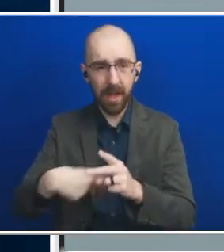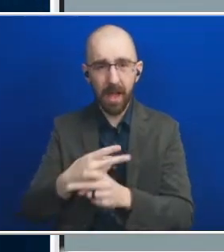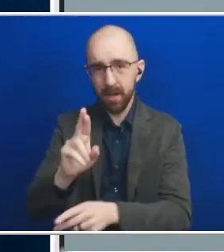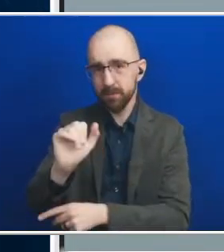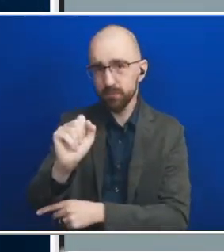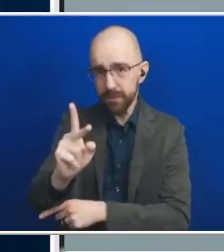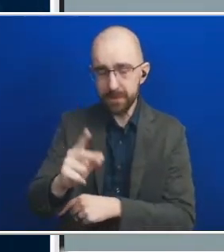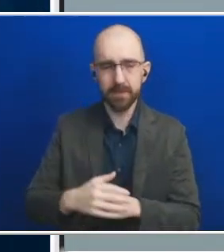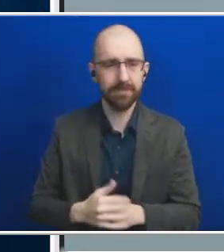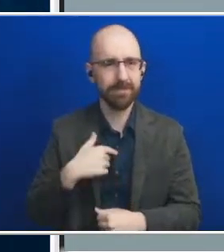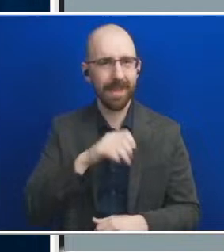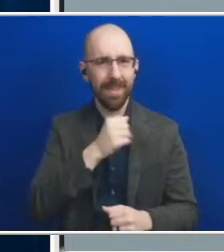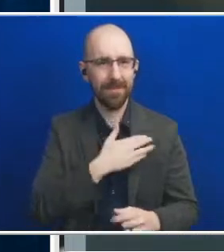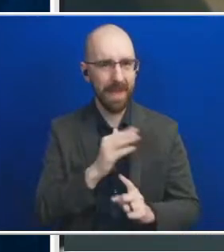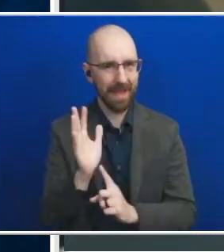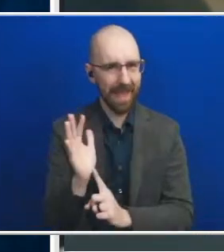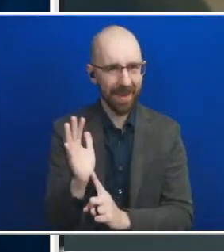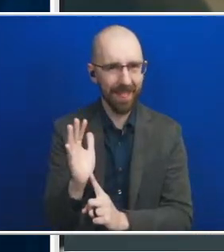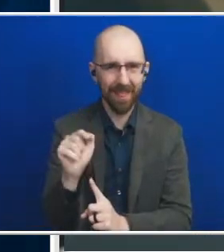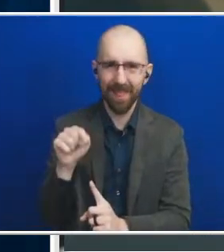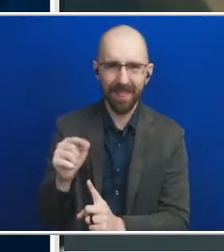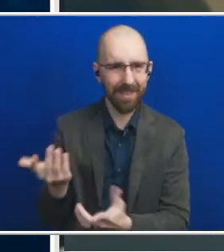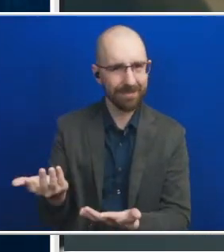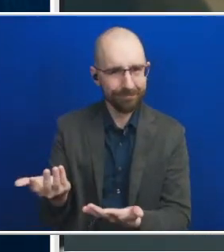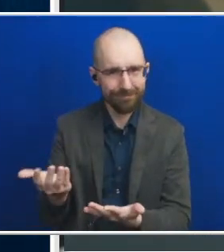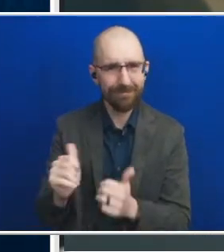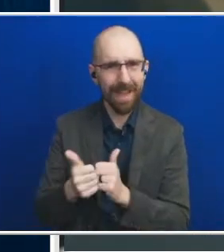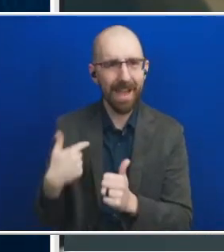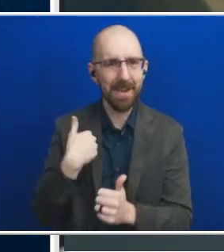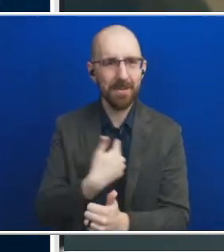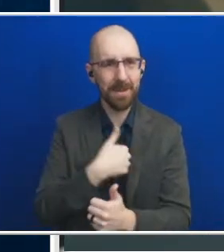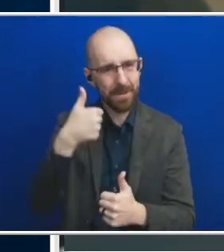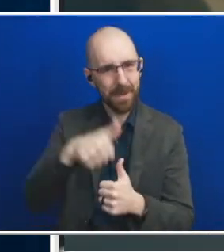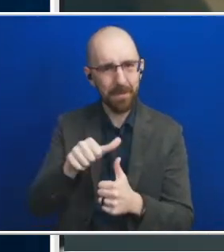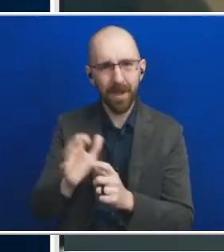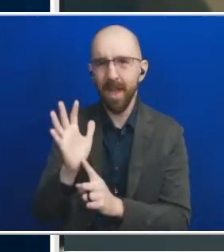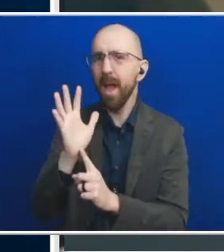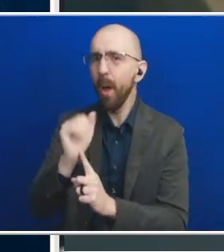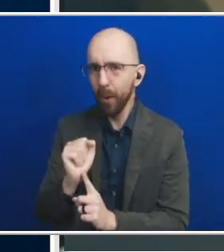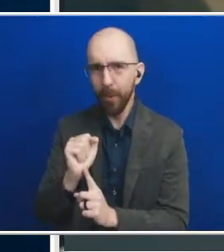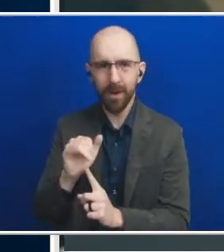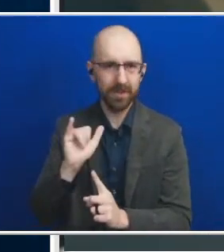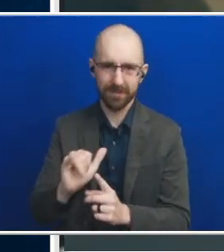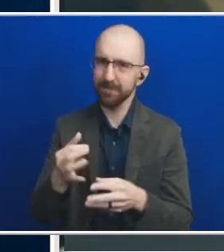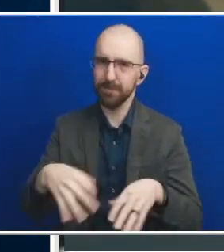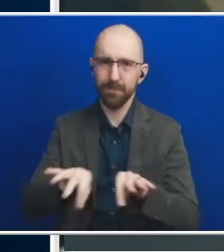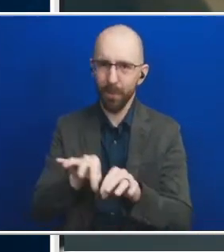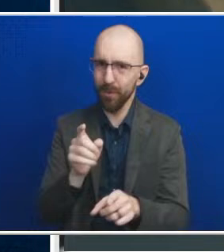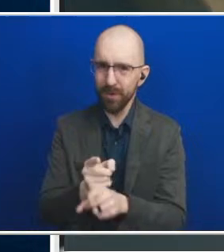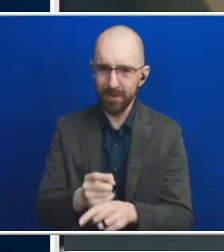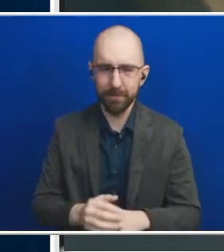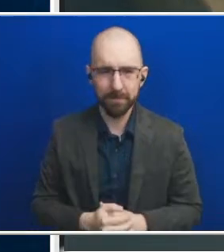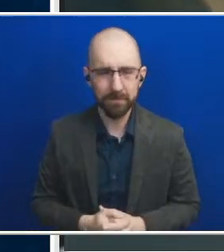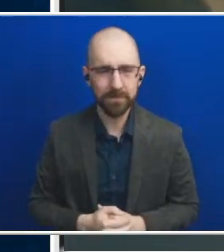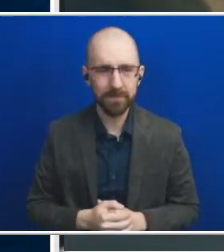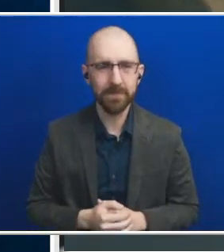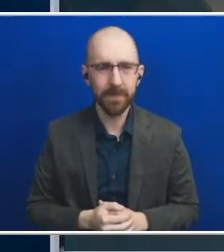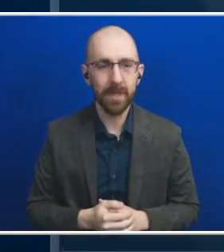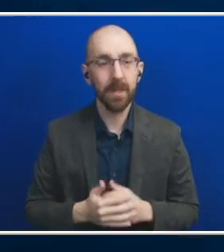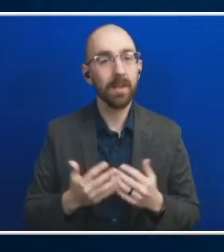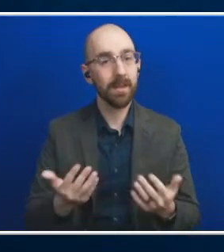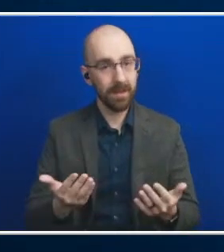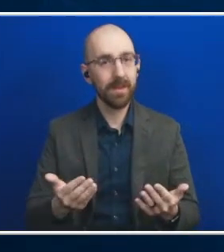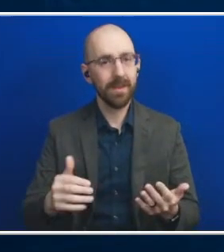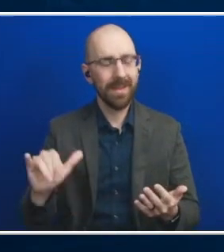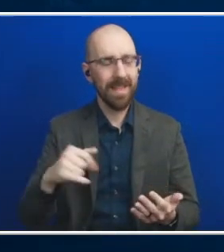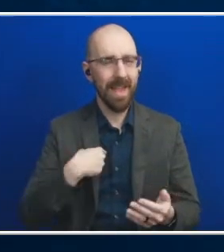candles. How do we remember to blow those out? That's so important. As I talked about